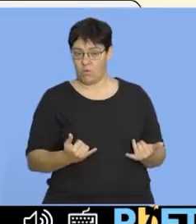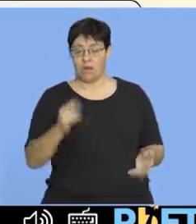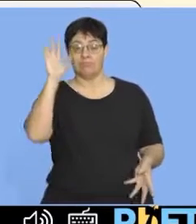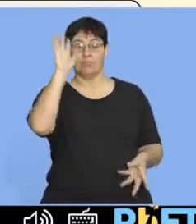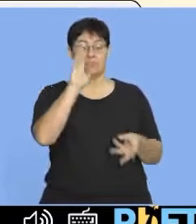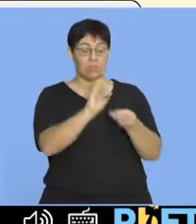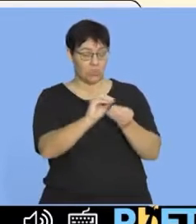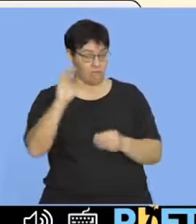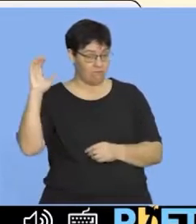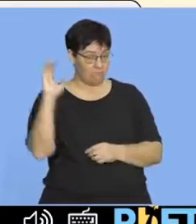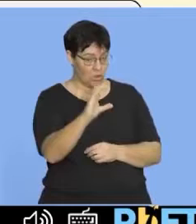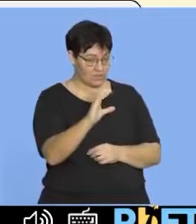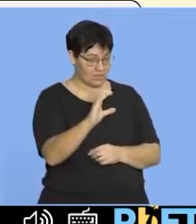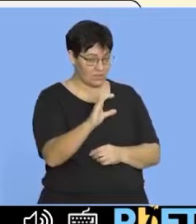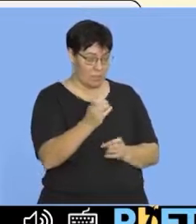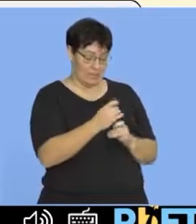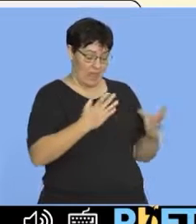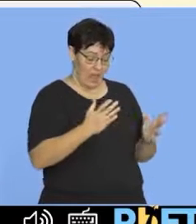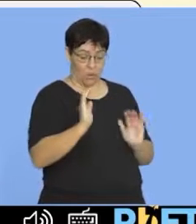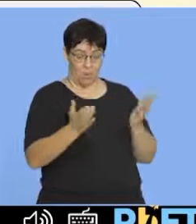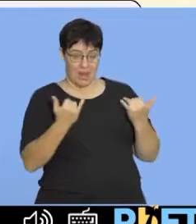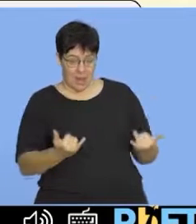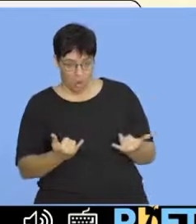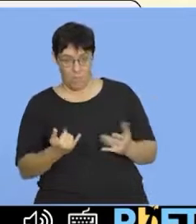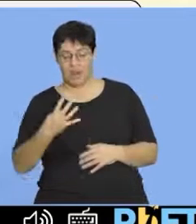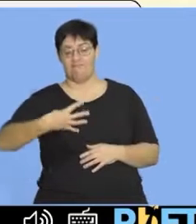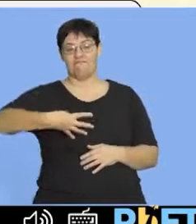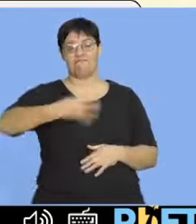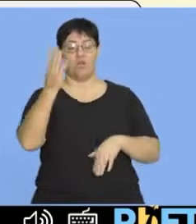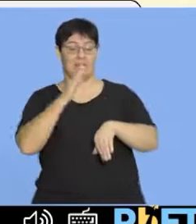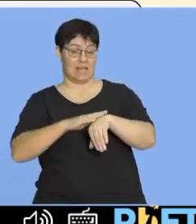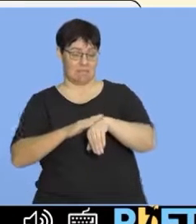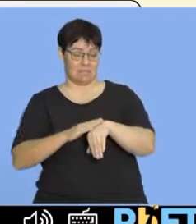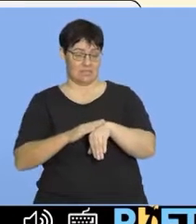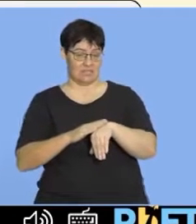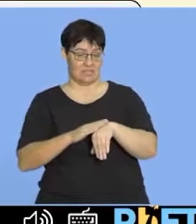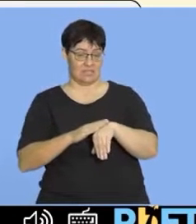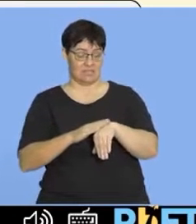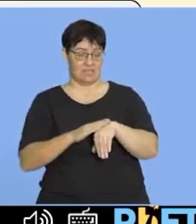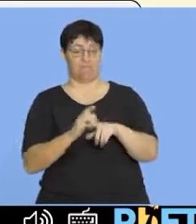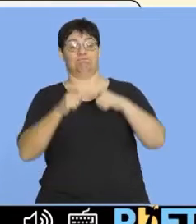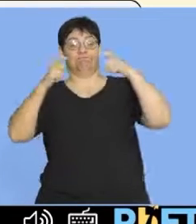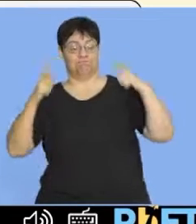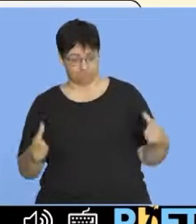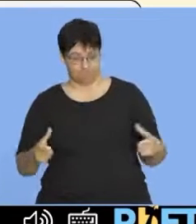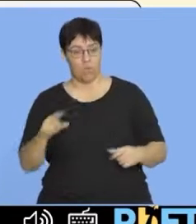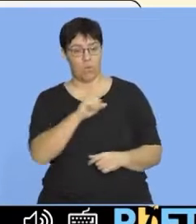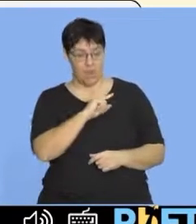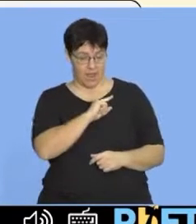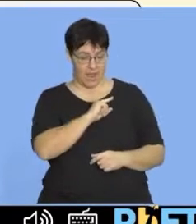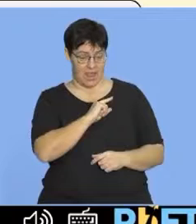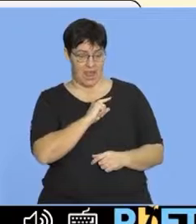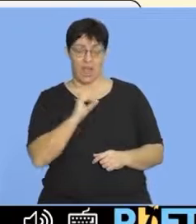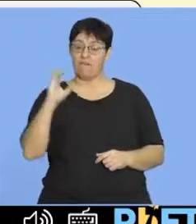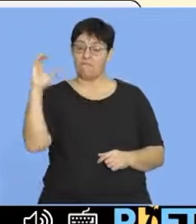total force compared to when I started is now 4 times bigger because force